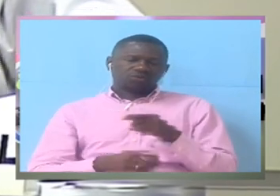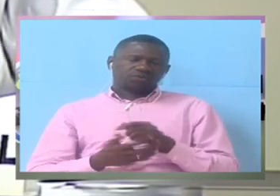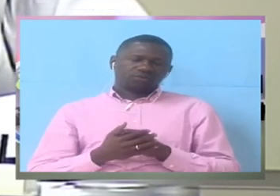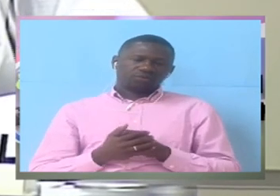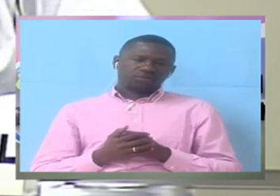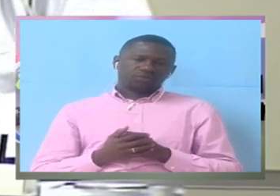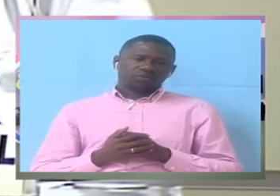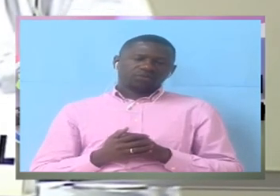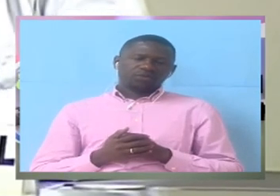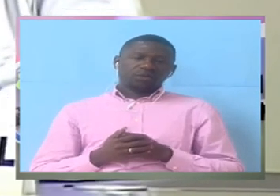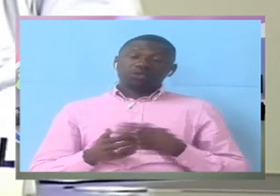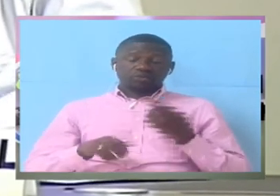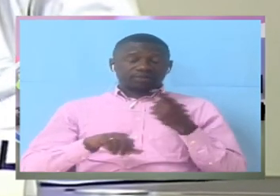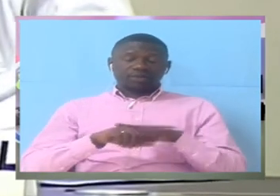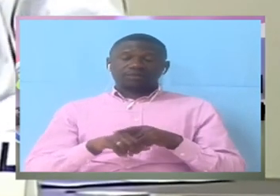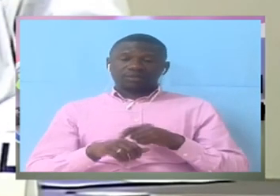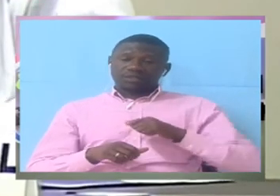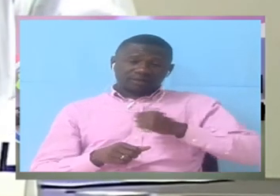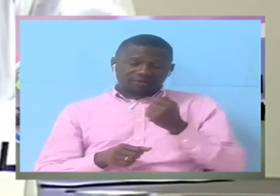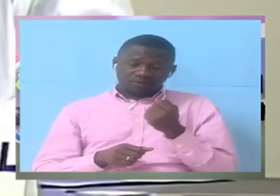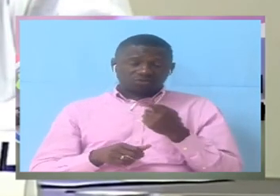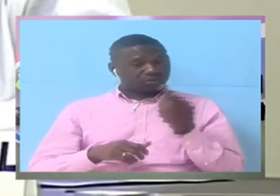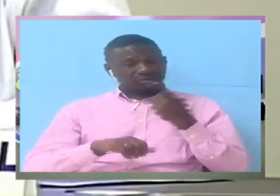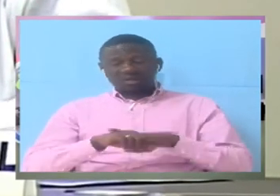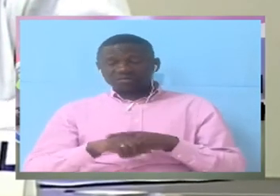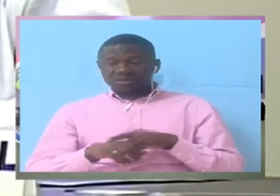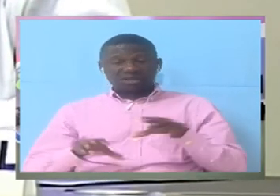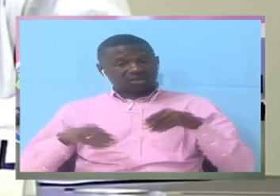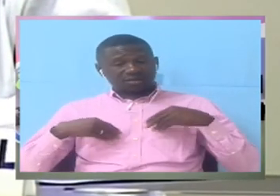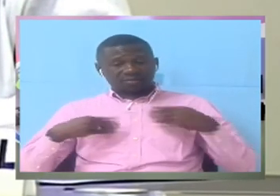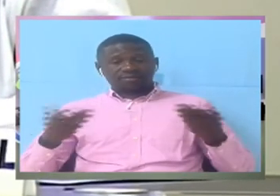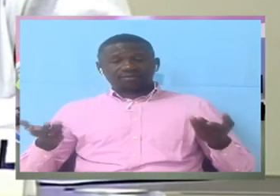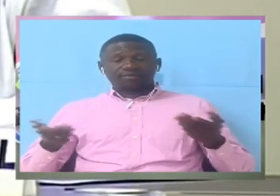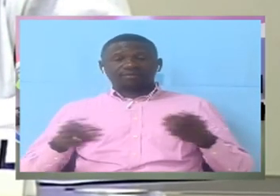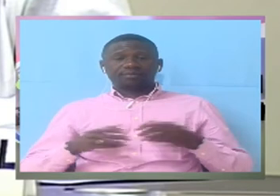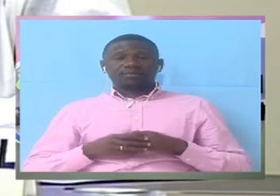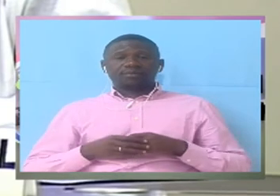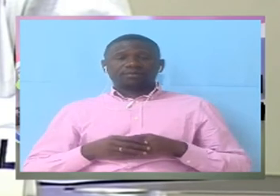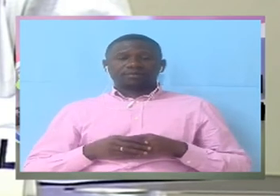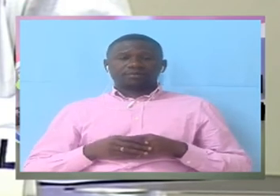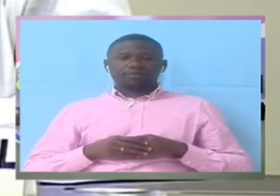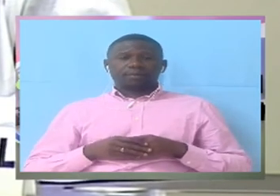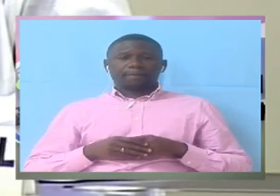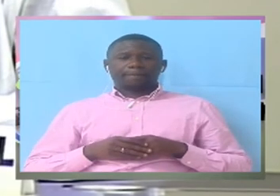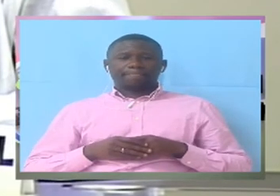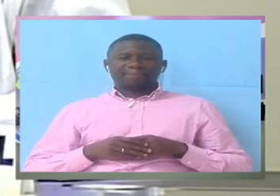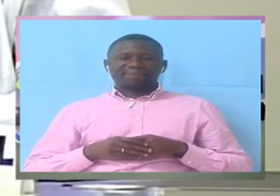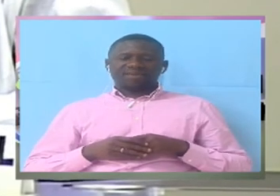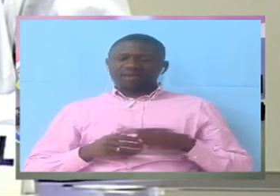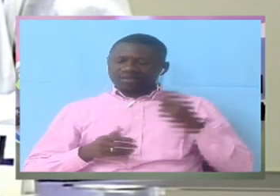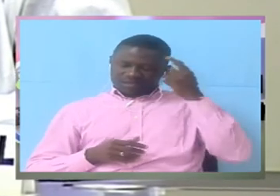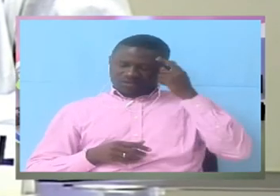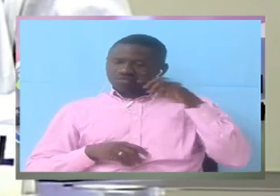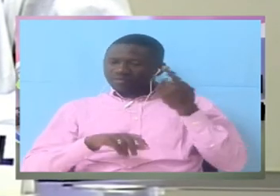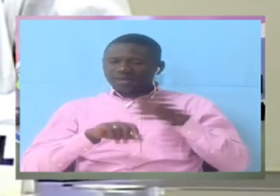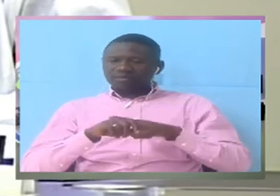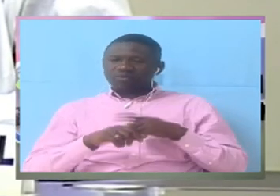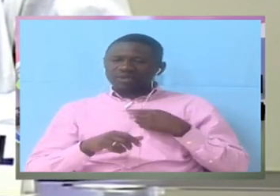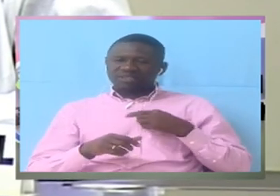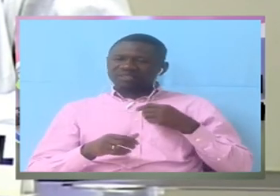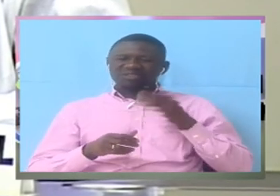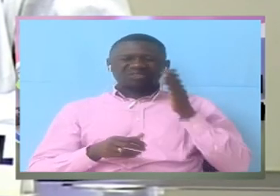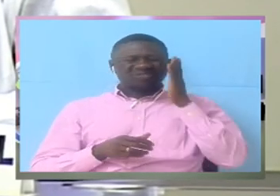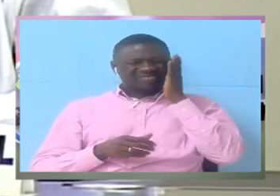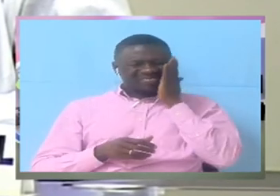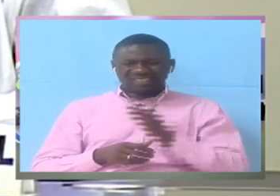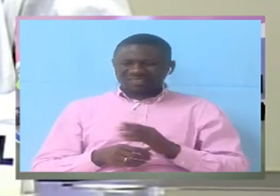Sometimes he will refuse it. Sometimes he accepts. I think sometimes when things get